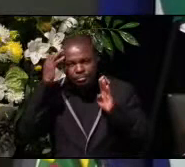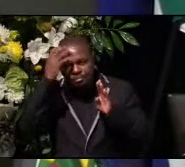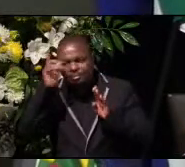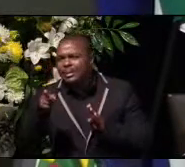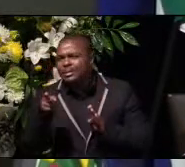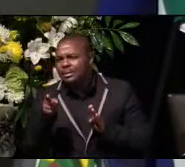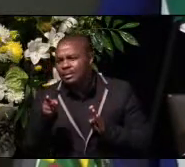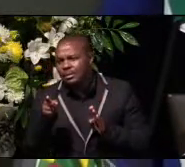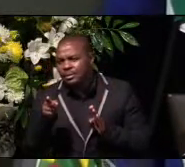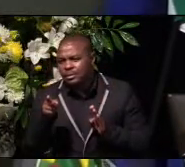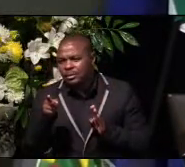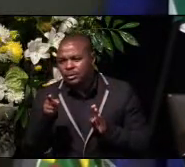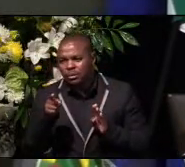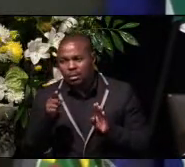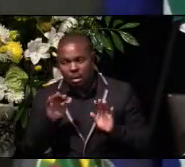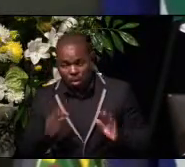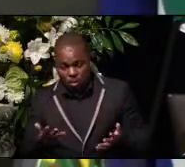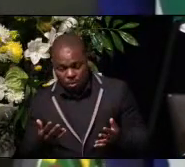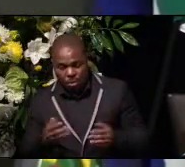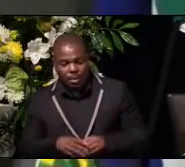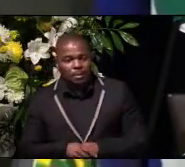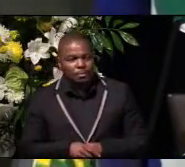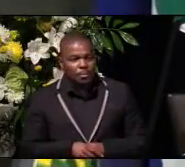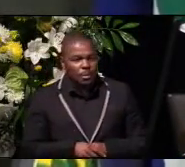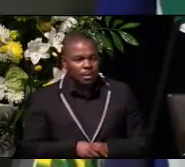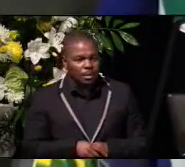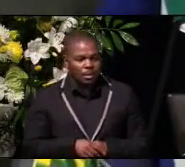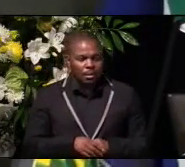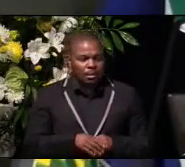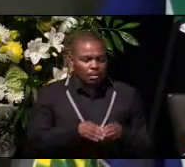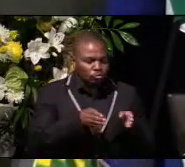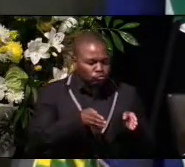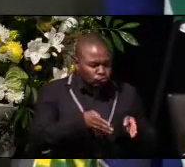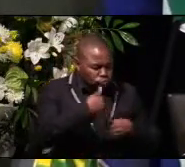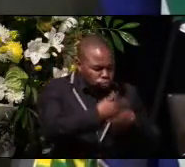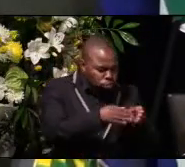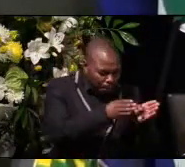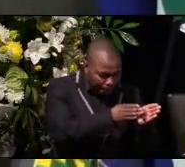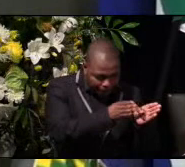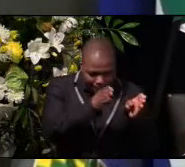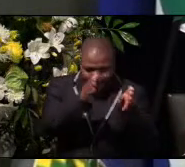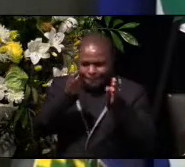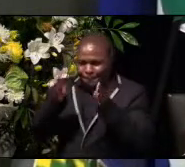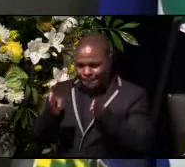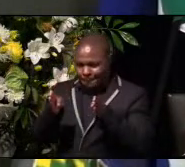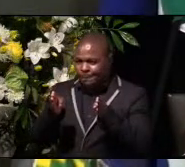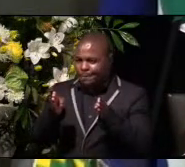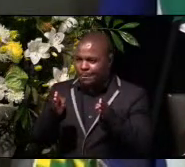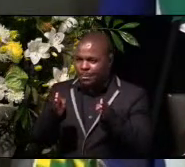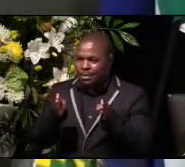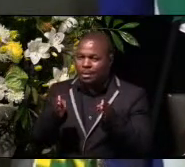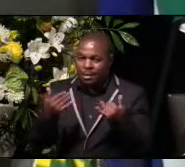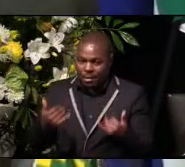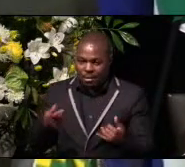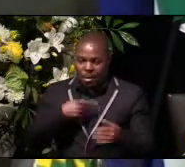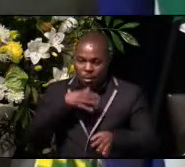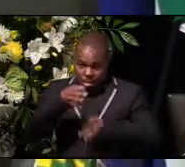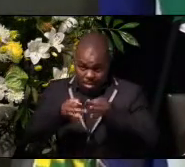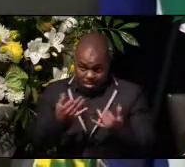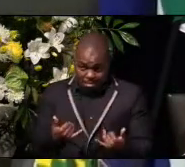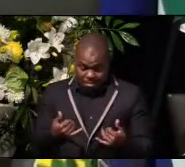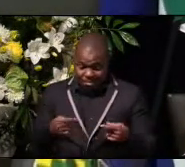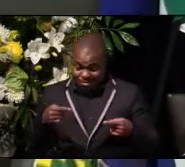to be able to introduce Paradigm shifts and I think and this is what I'm going to talk about